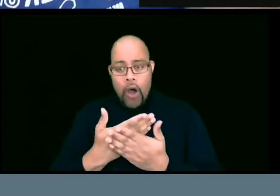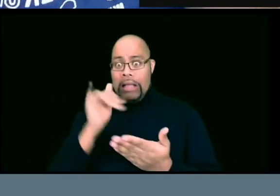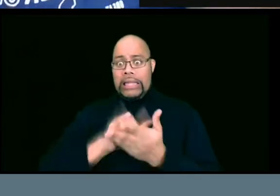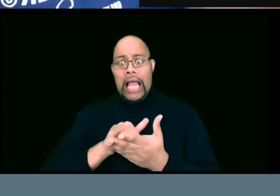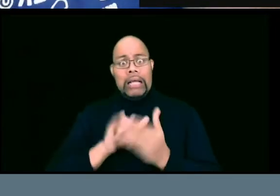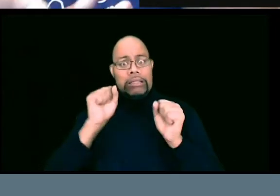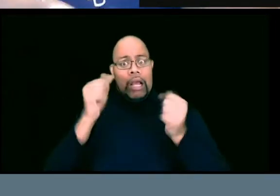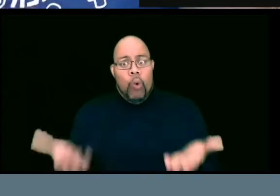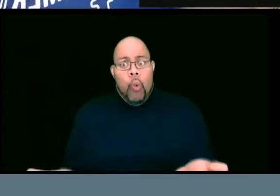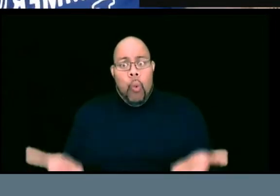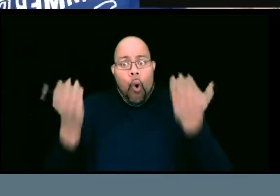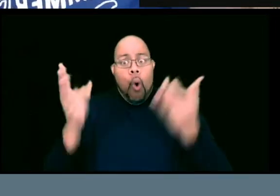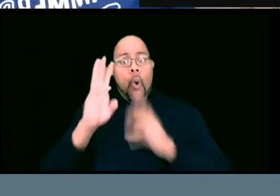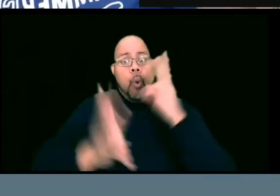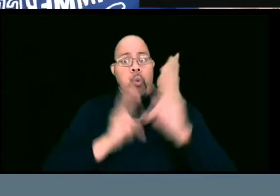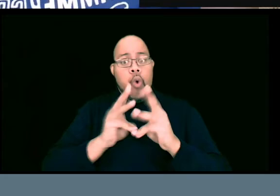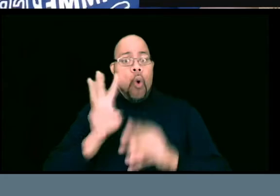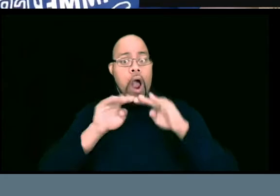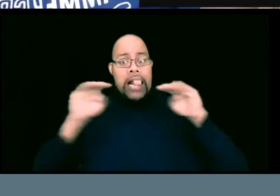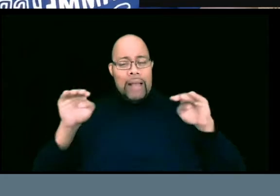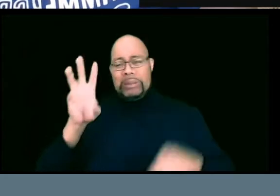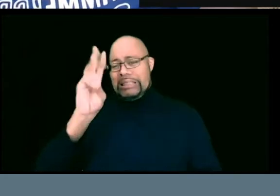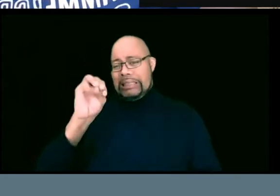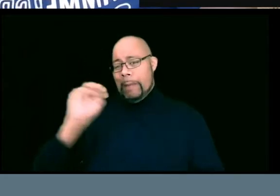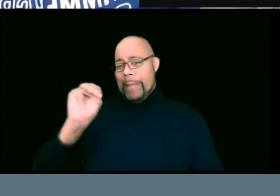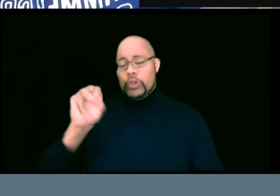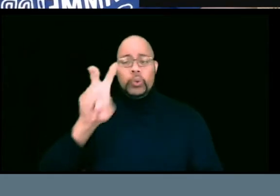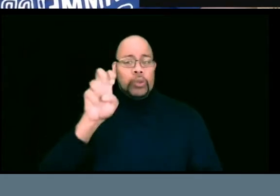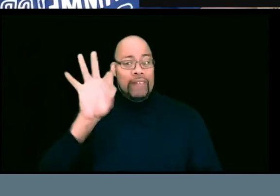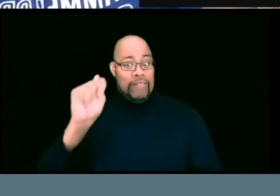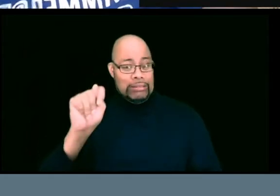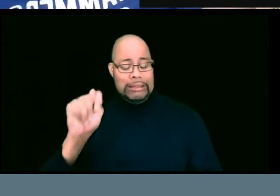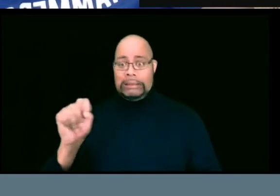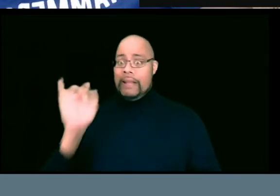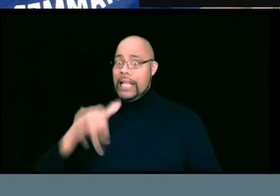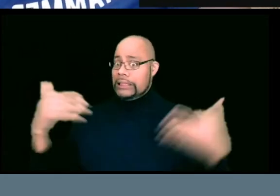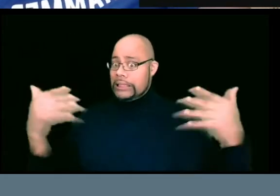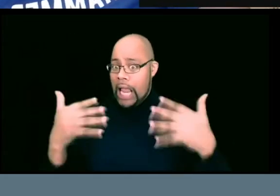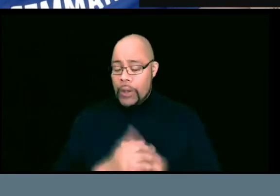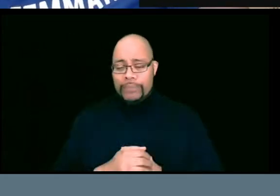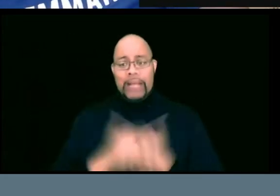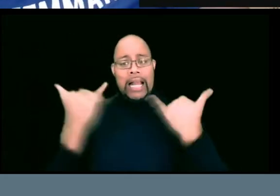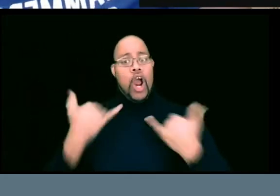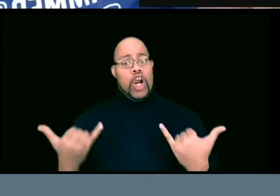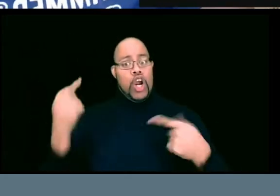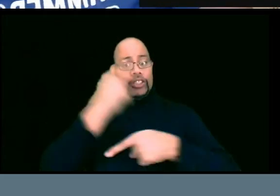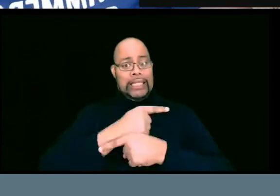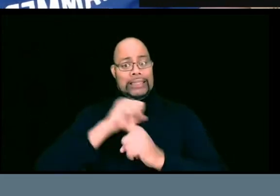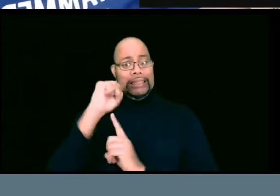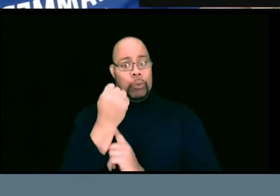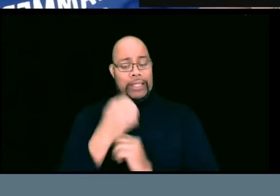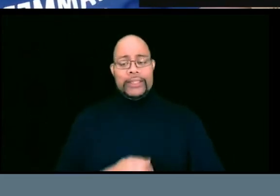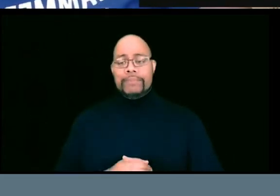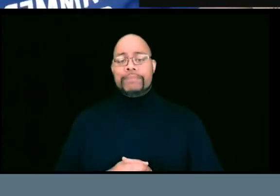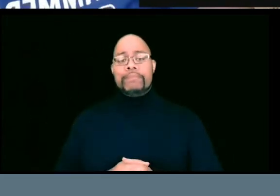If it were to melt, it would be enough input to raise global sea levels by roughly 60 meters or 200 feet. That's scary. Which brings